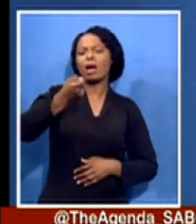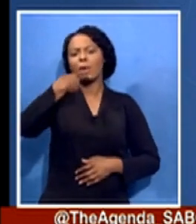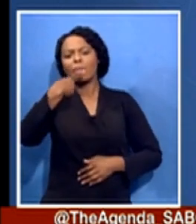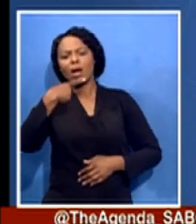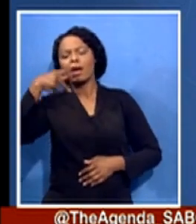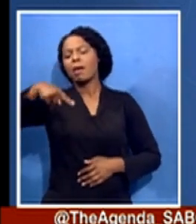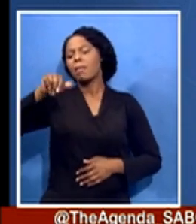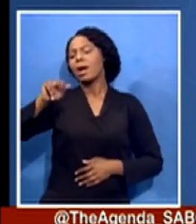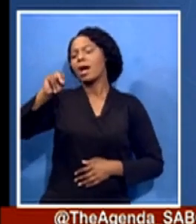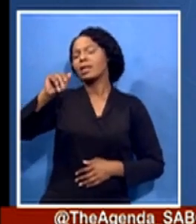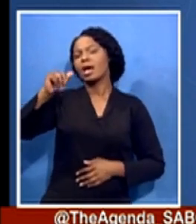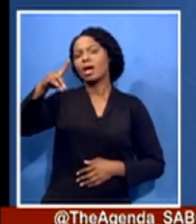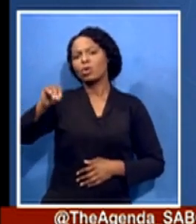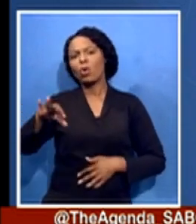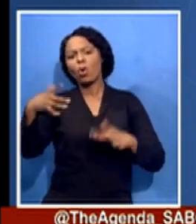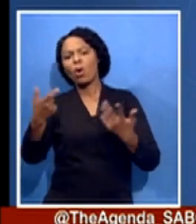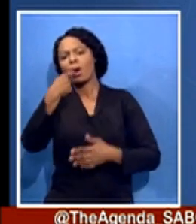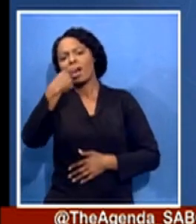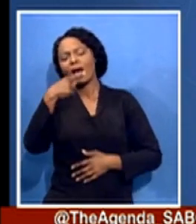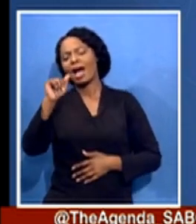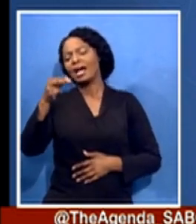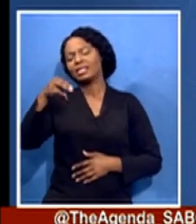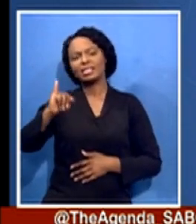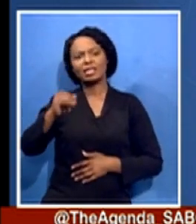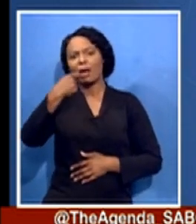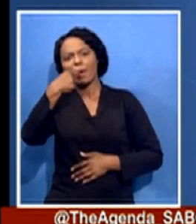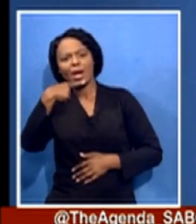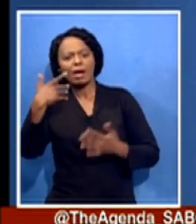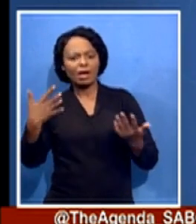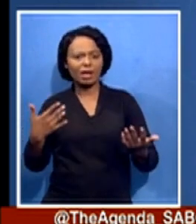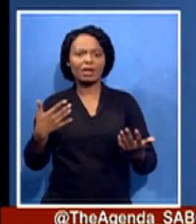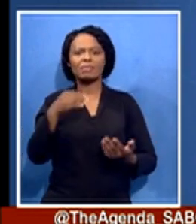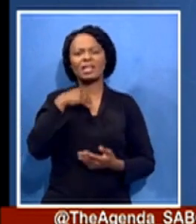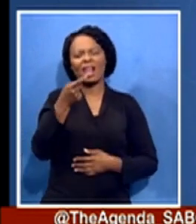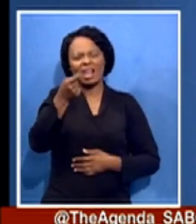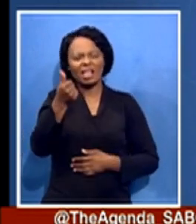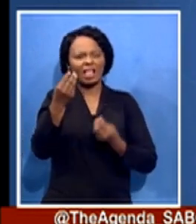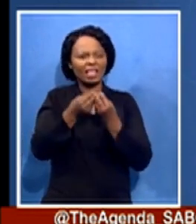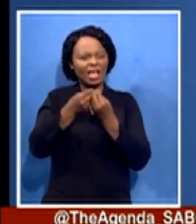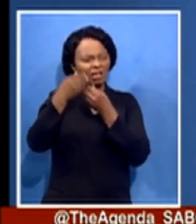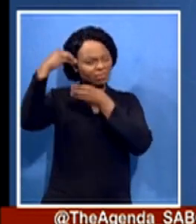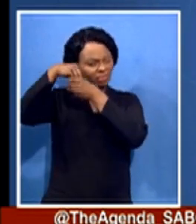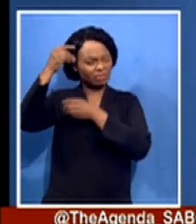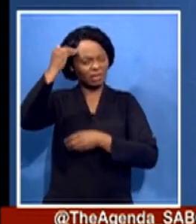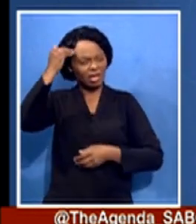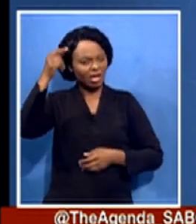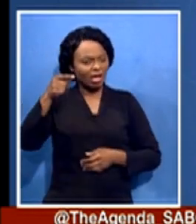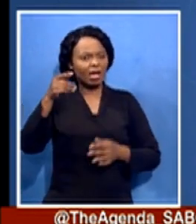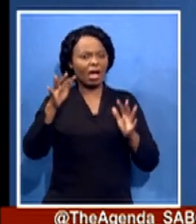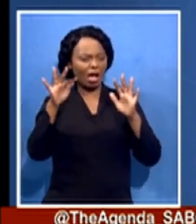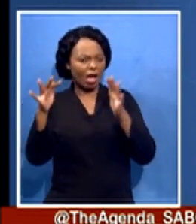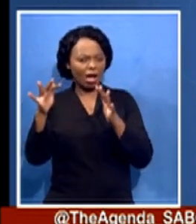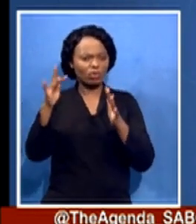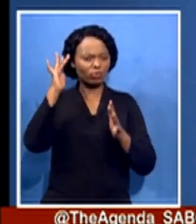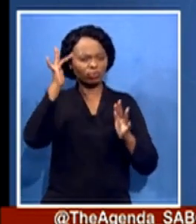have anti-inflammatories. You read that little sheet inside a box. Just about everything that we prescribe